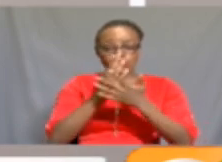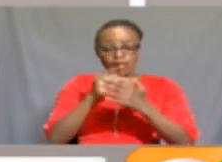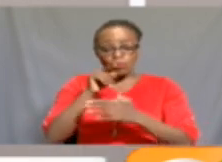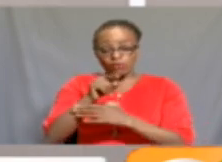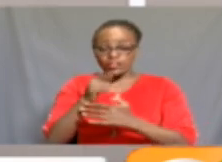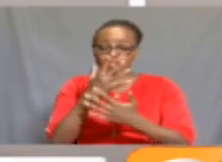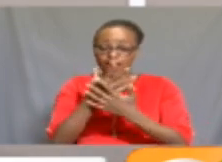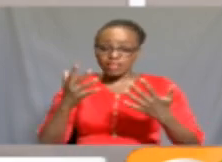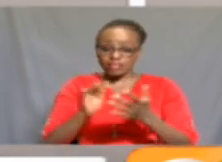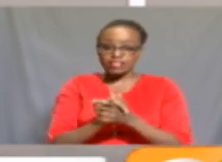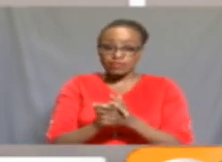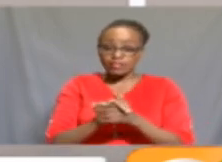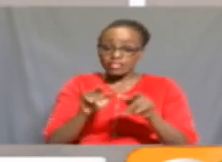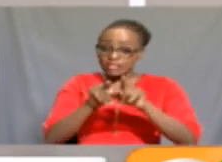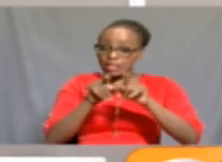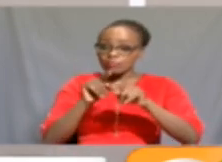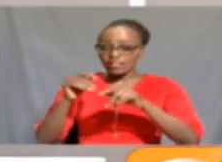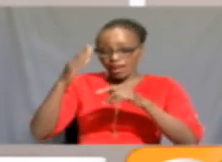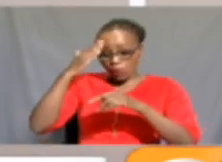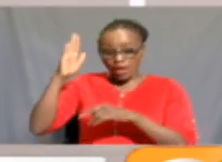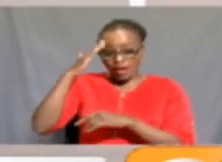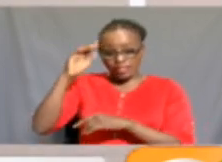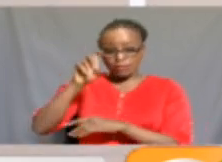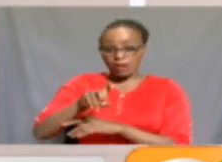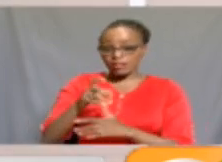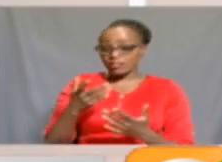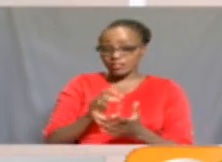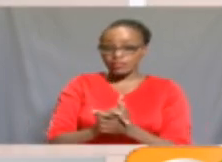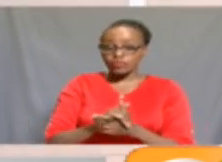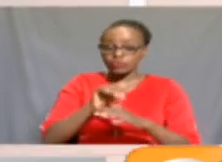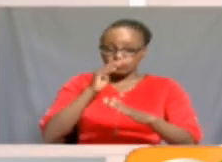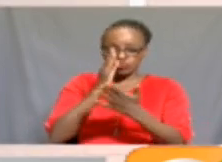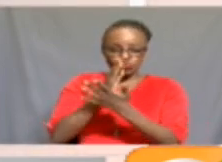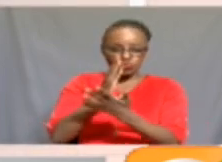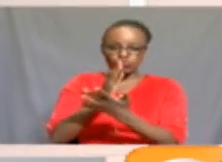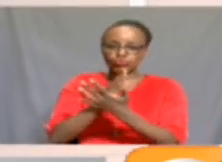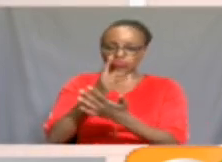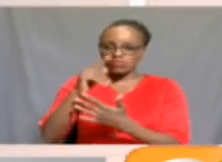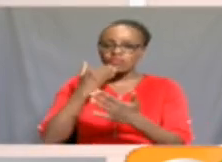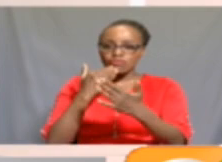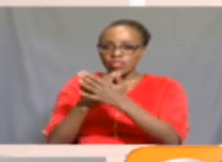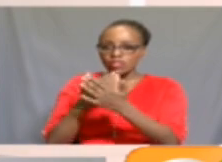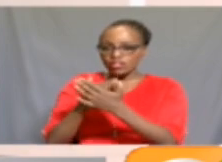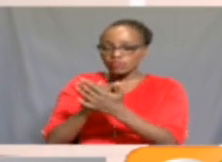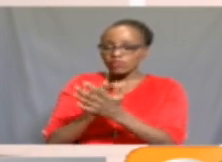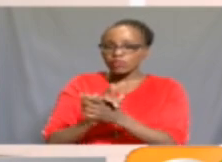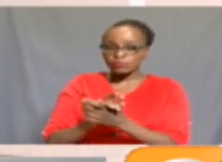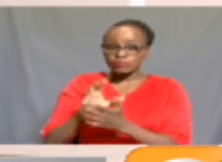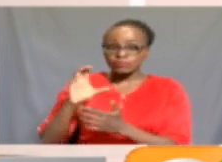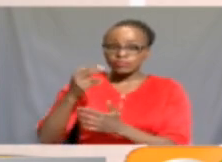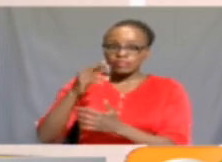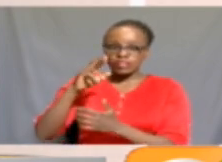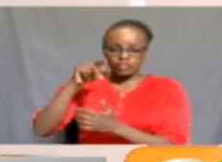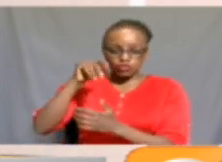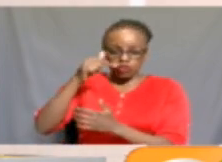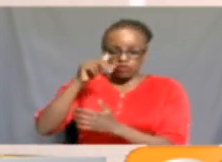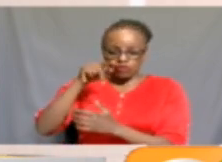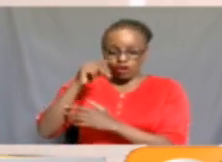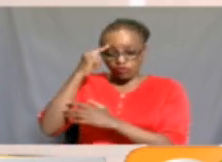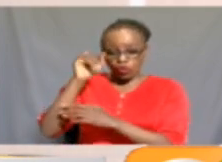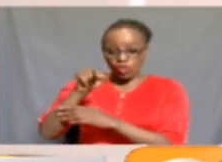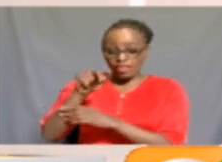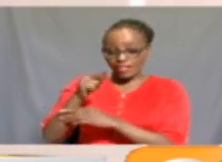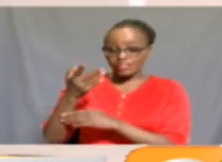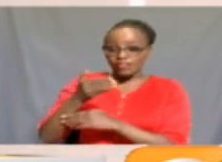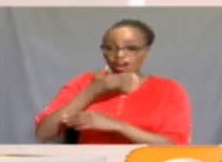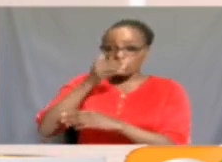these disasters in terms of awareness. You're absolutely right. Mm-hmm. Thank you for that update. Christopher Mwambingu, thanks so much for the update. We